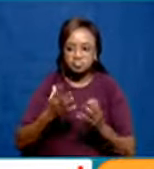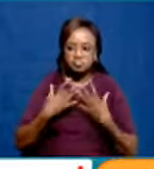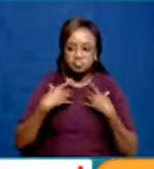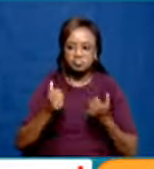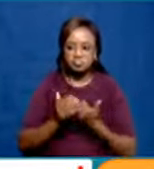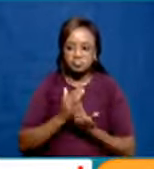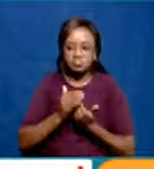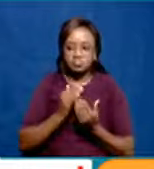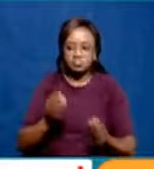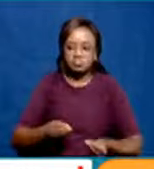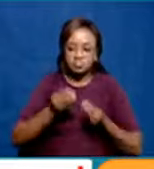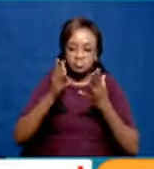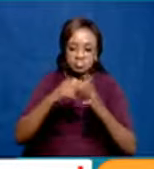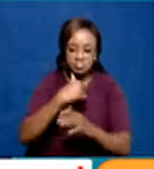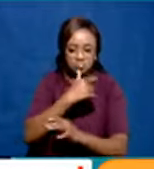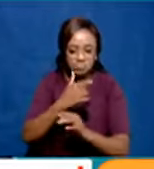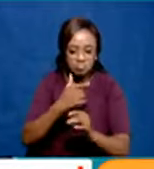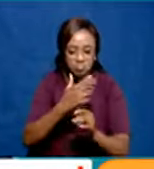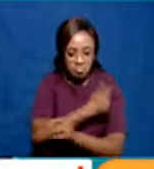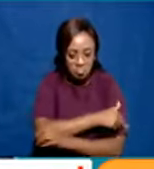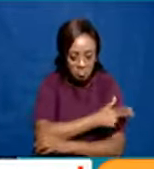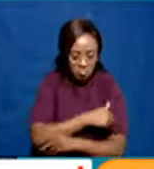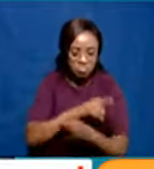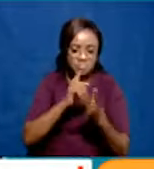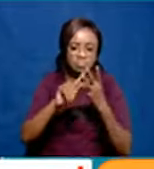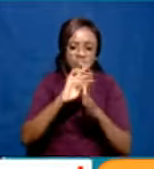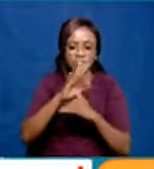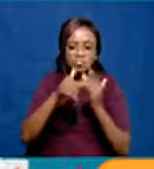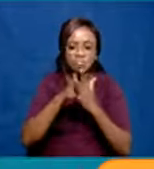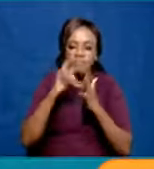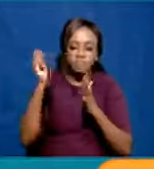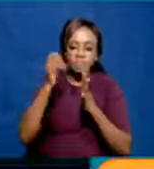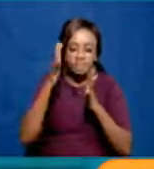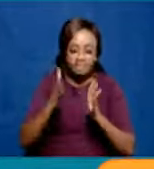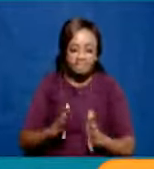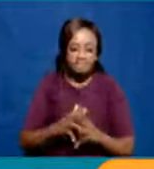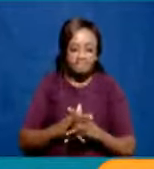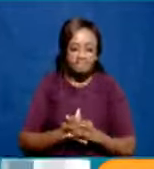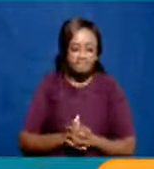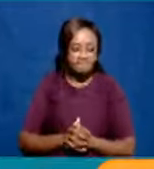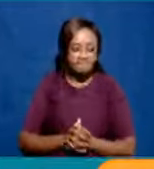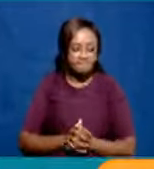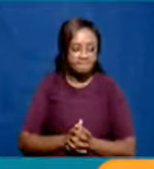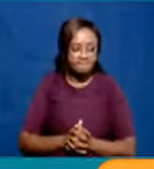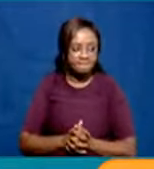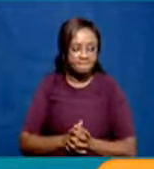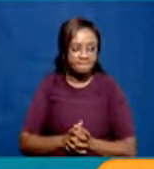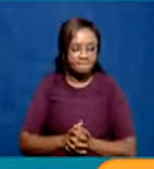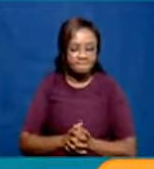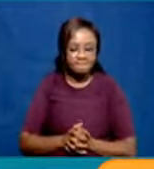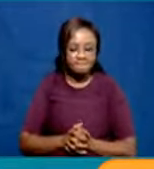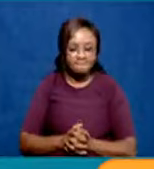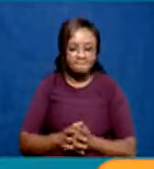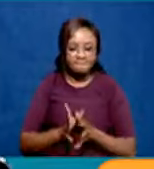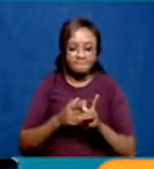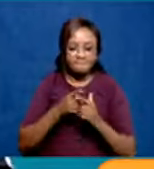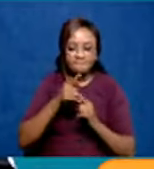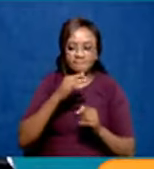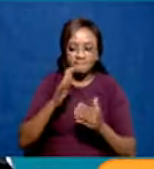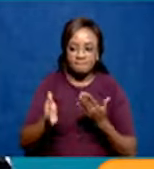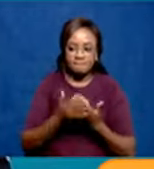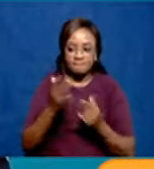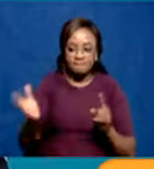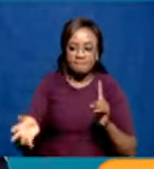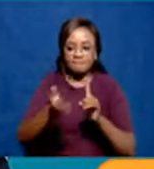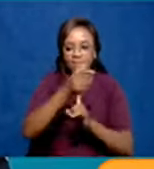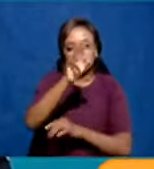providers, the facilities, and Kenyans in general. And so that to ensure we achieve the UHC that we